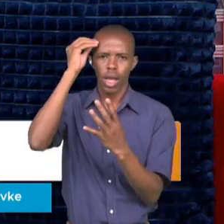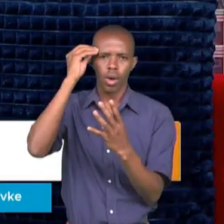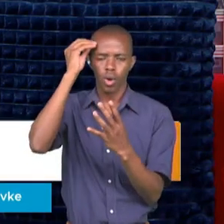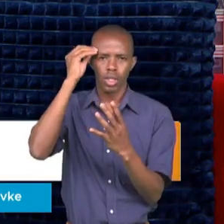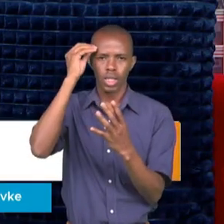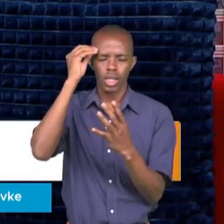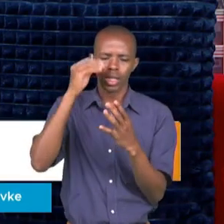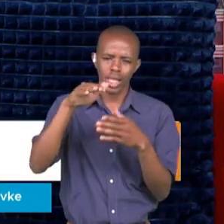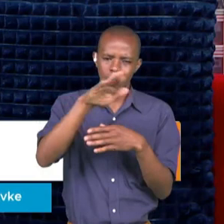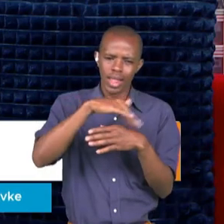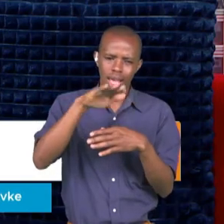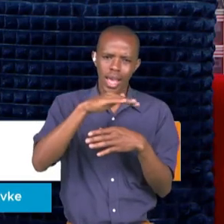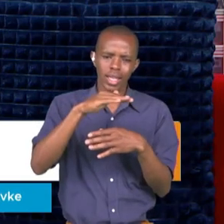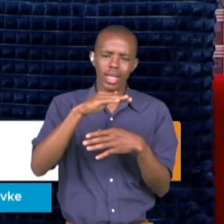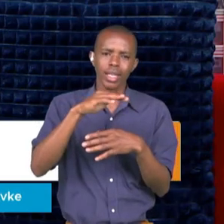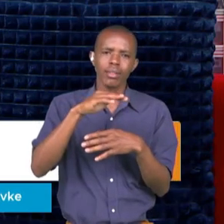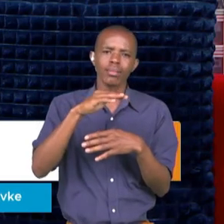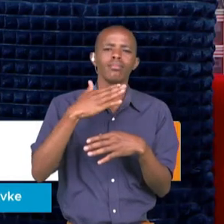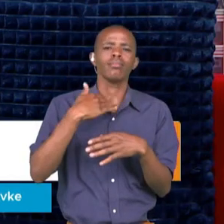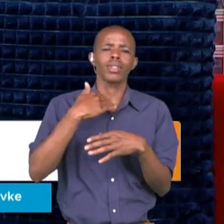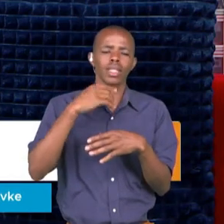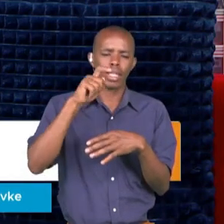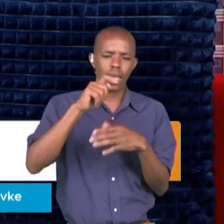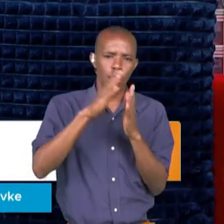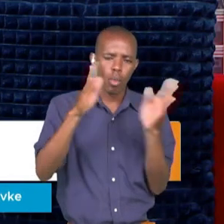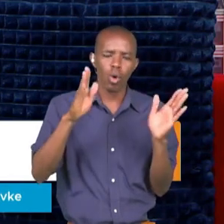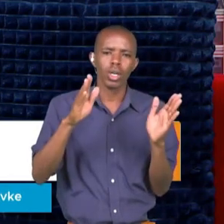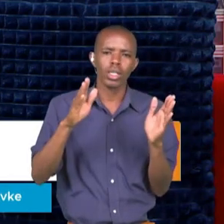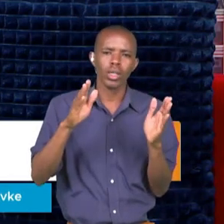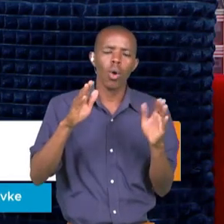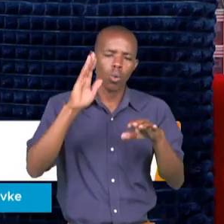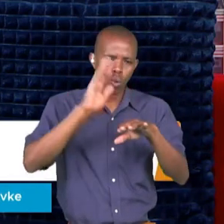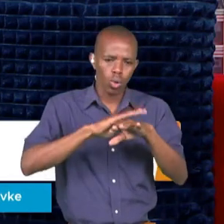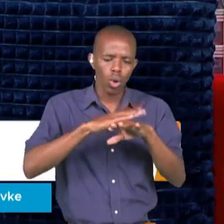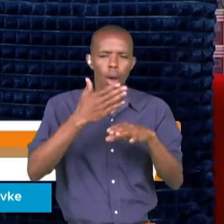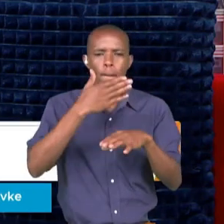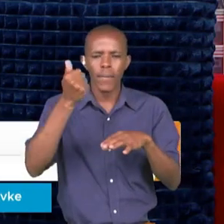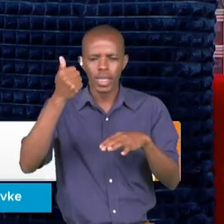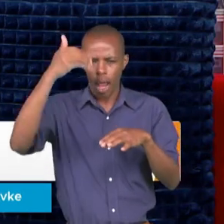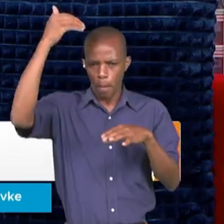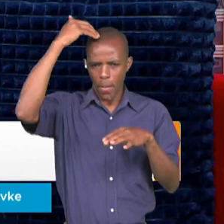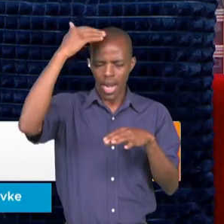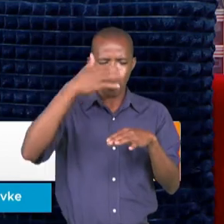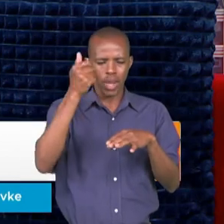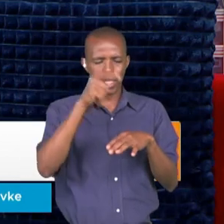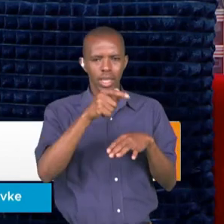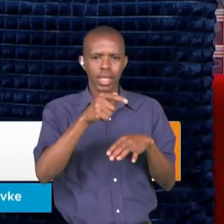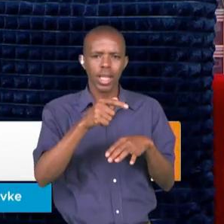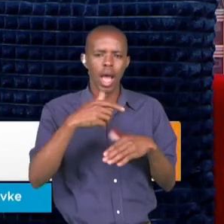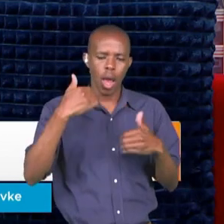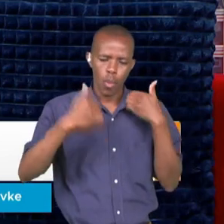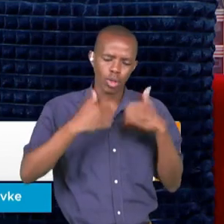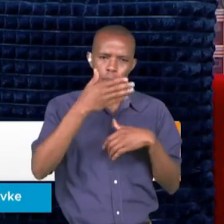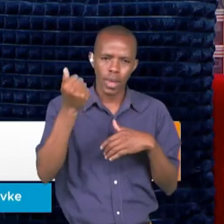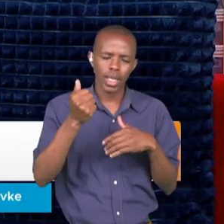is it an area that they're interested in? Is mm-hmm. it an area that they fit in terms of their mindset, their attitude? Okay. Some